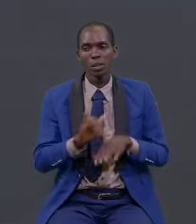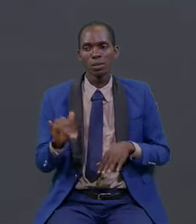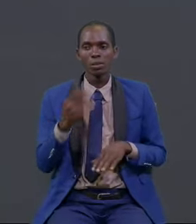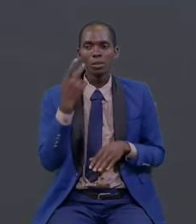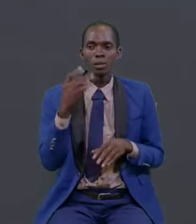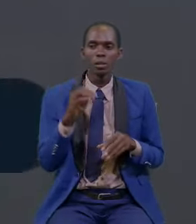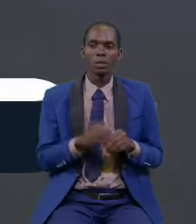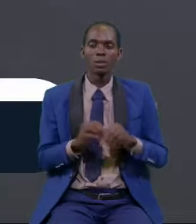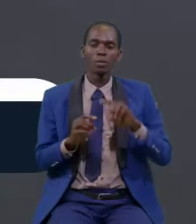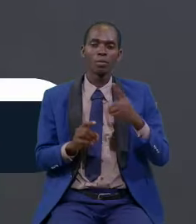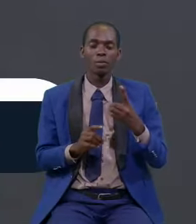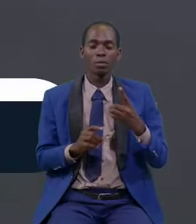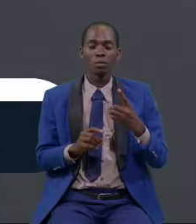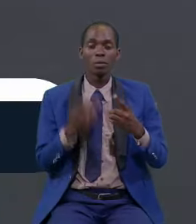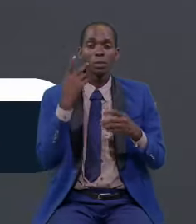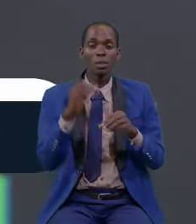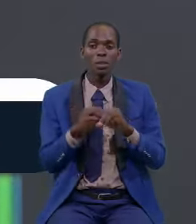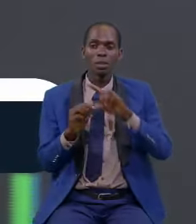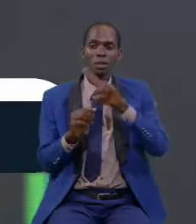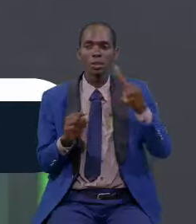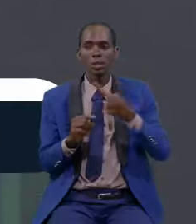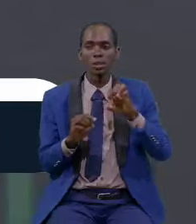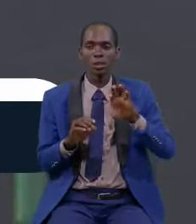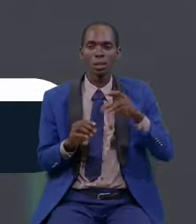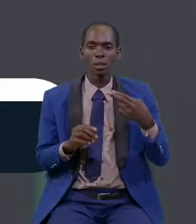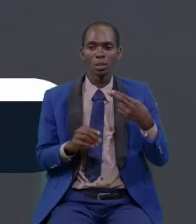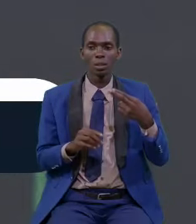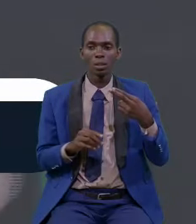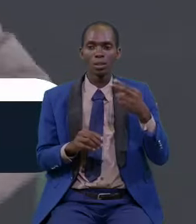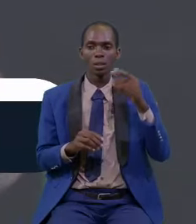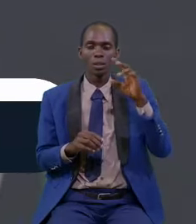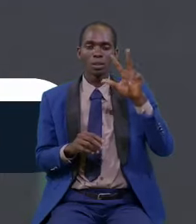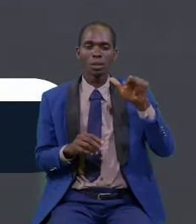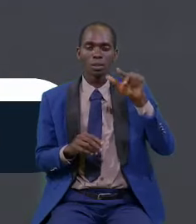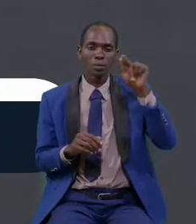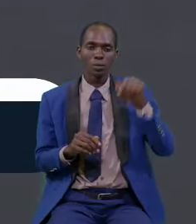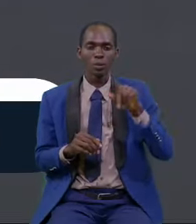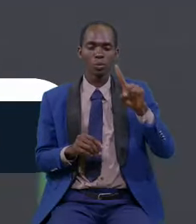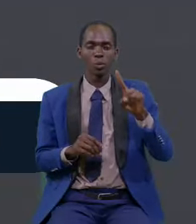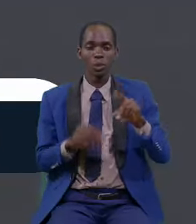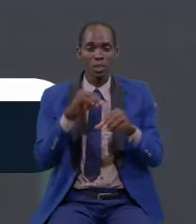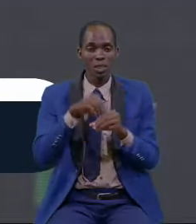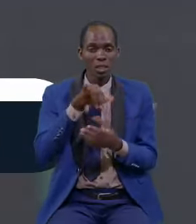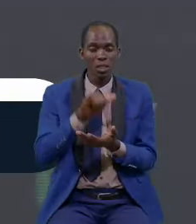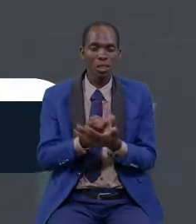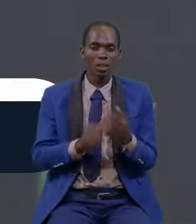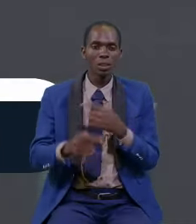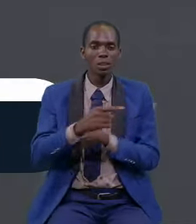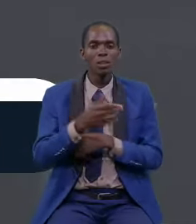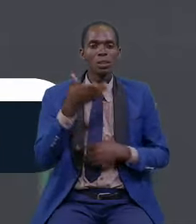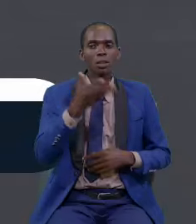reading from verse 1, it says, in that day there shall be a